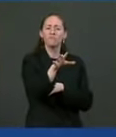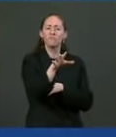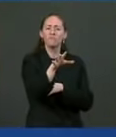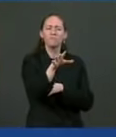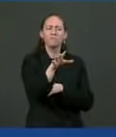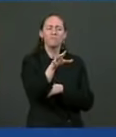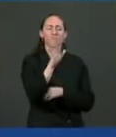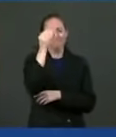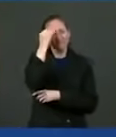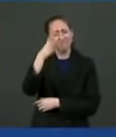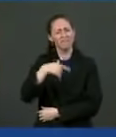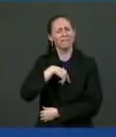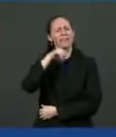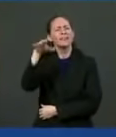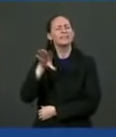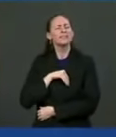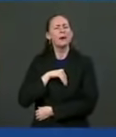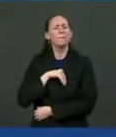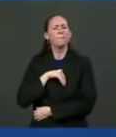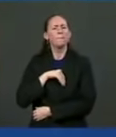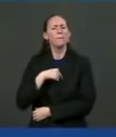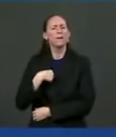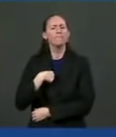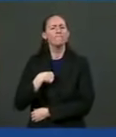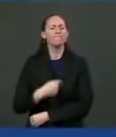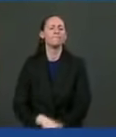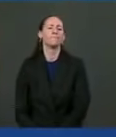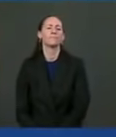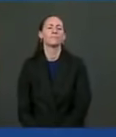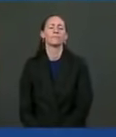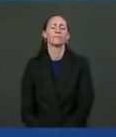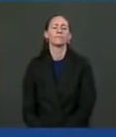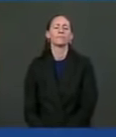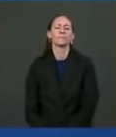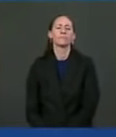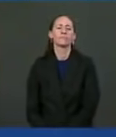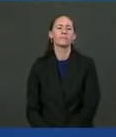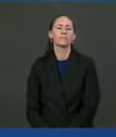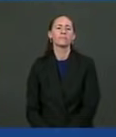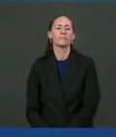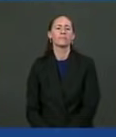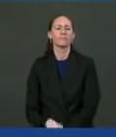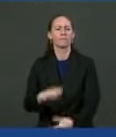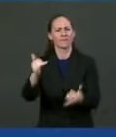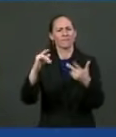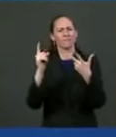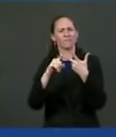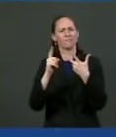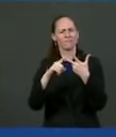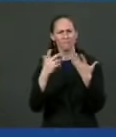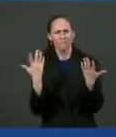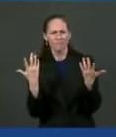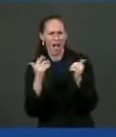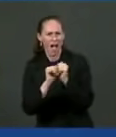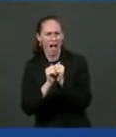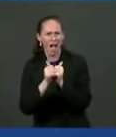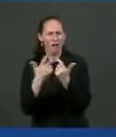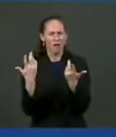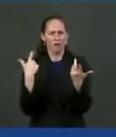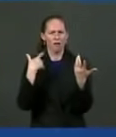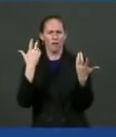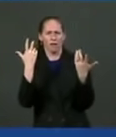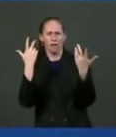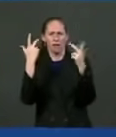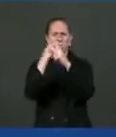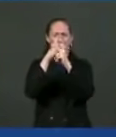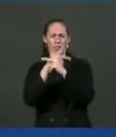unacceptable. Third, if you wonder how all this adds up, here's the math. The vast majority